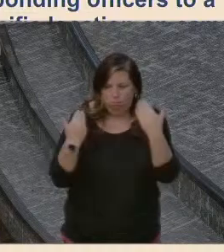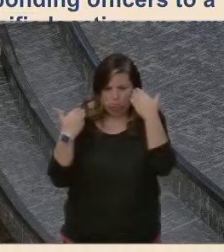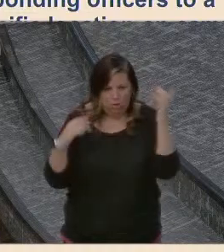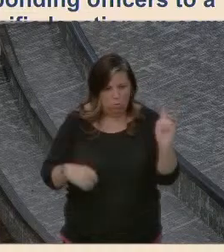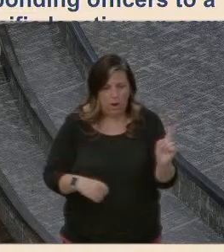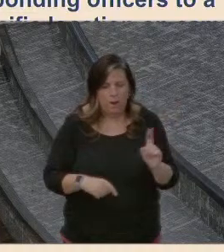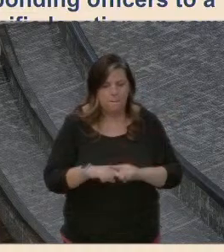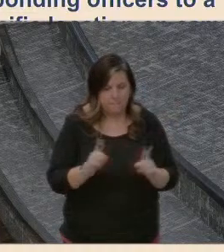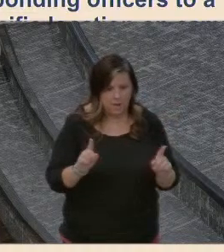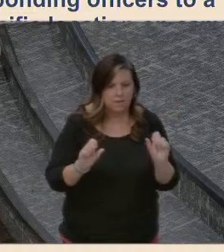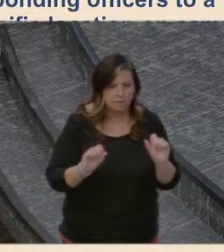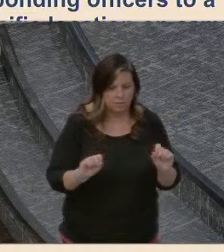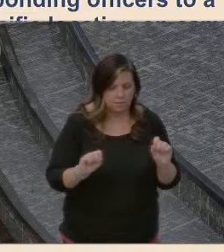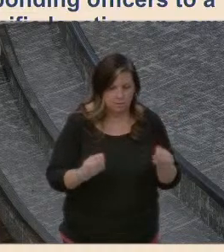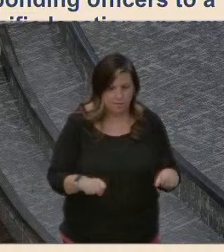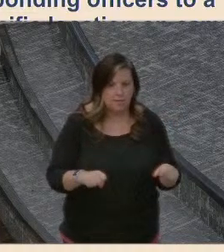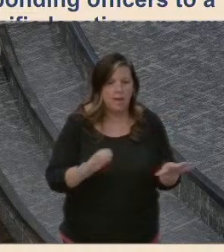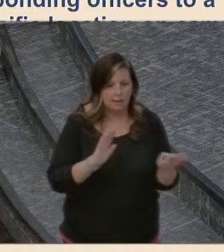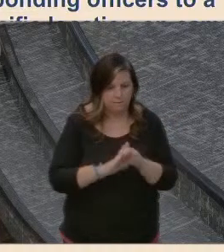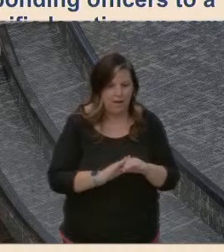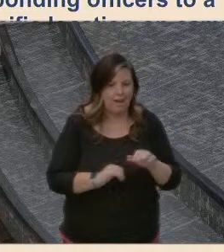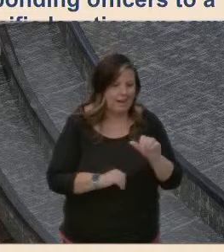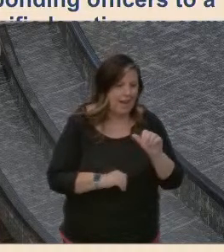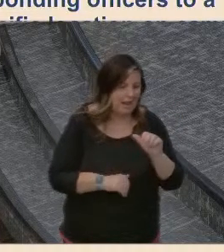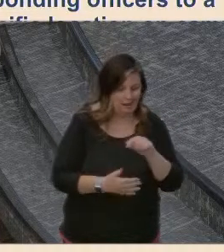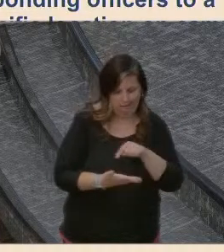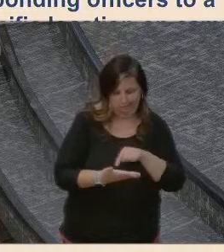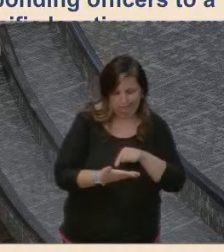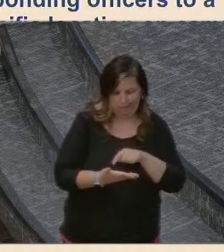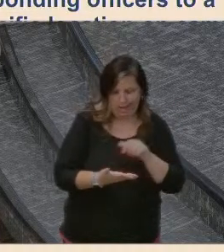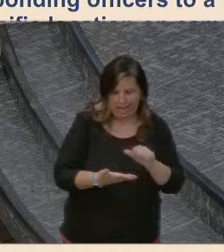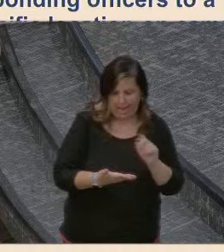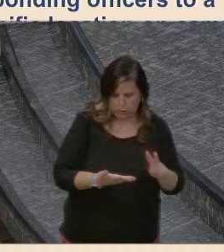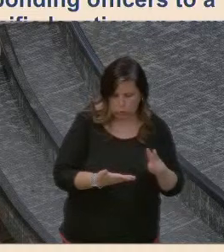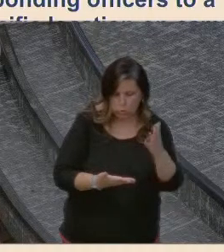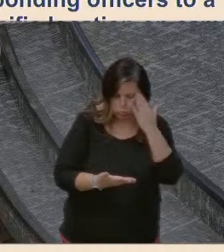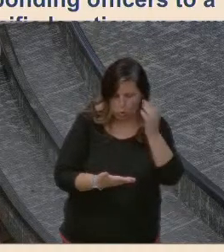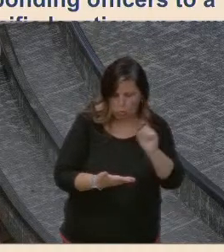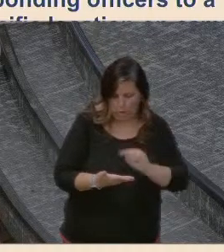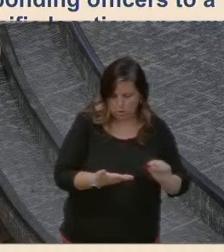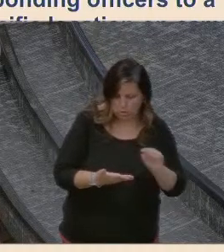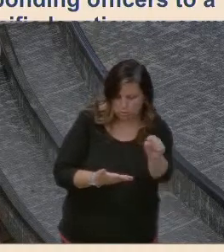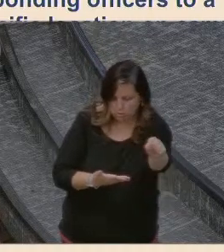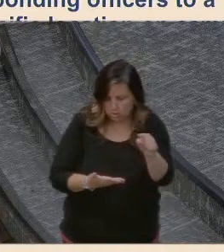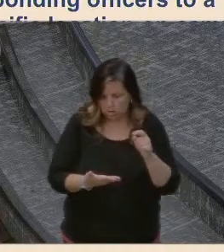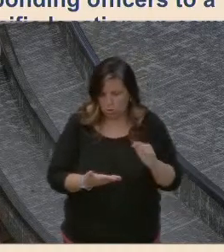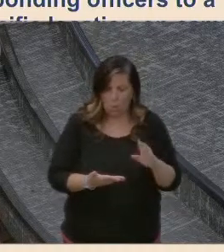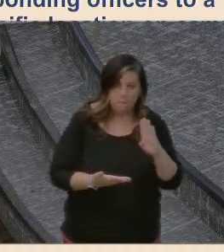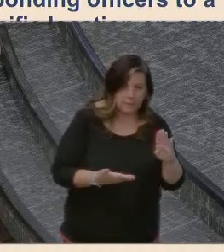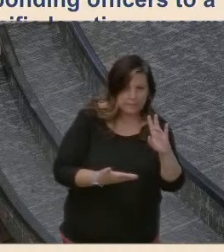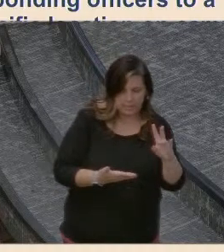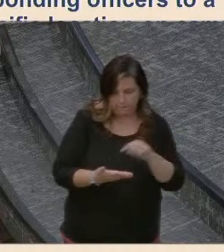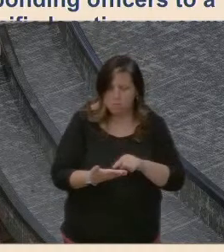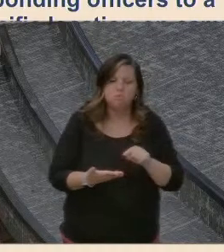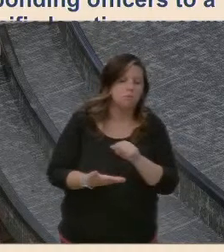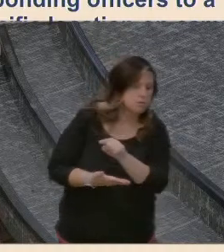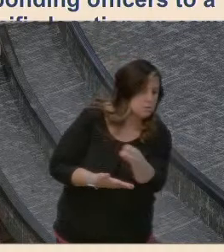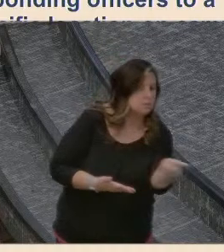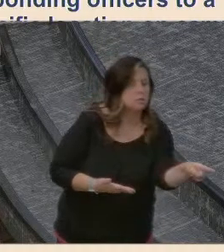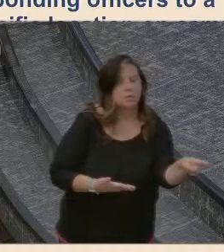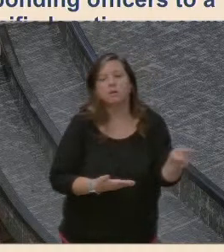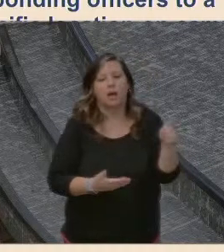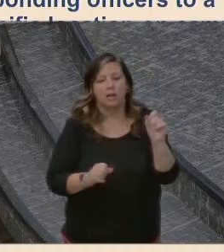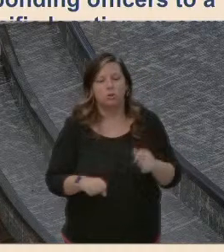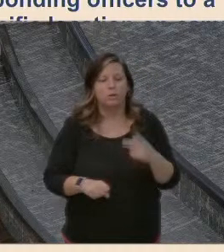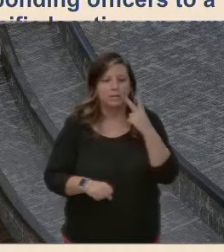can find A2 or B7 on that grid map. And as I said, they can actually see their movement through